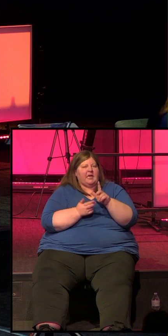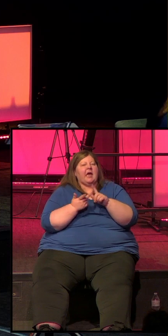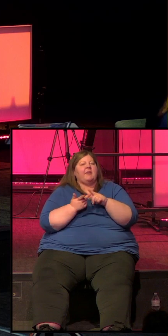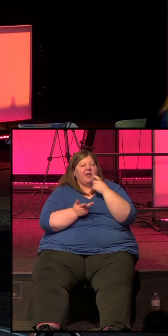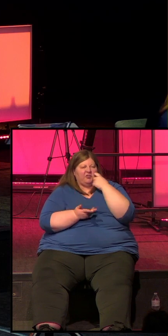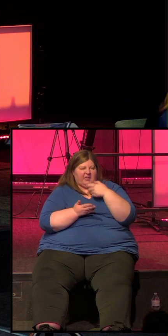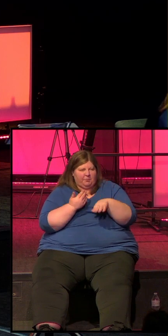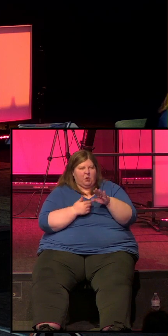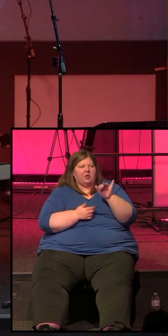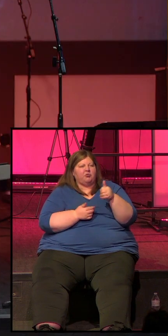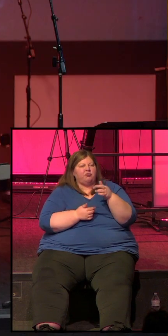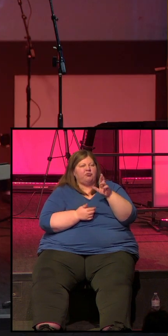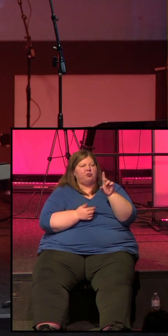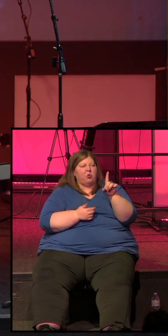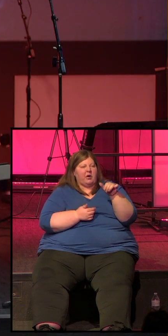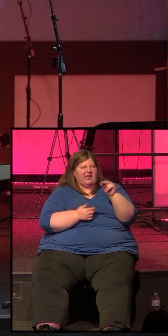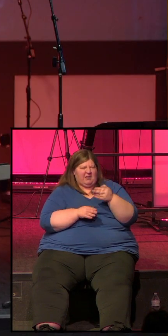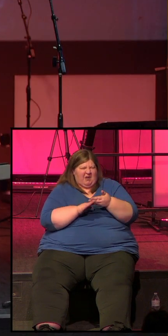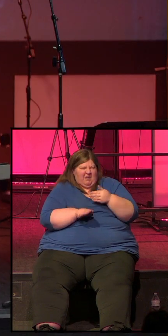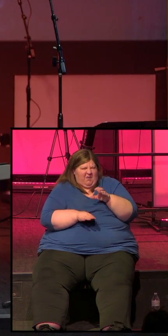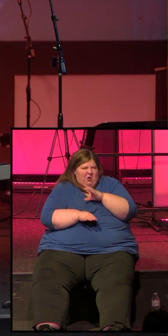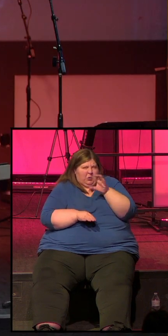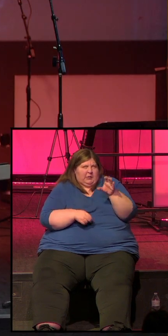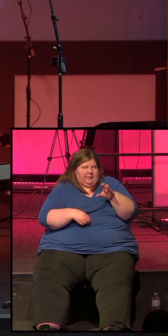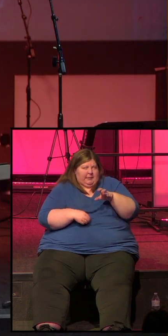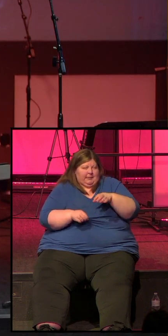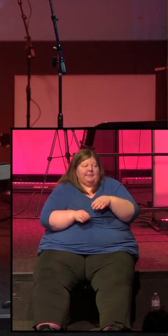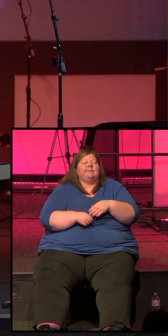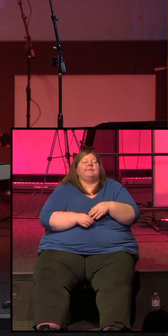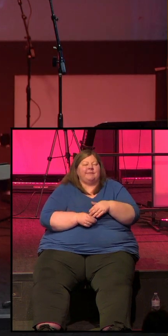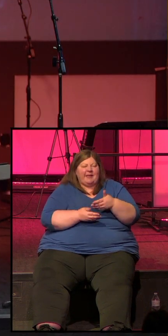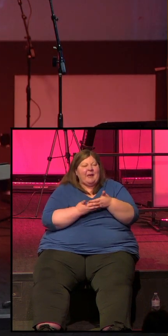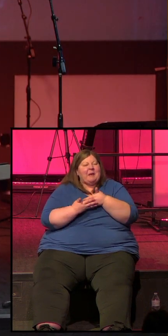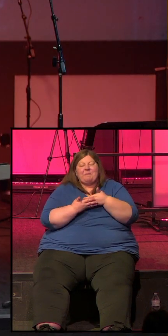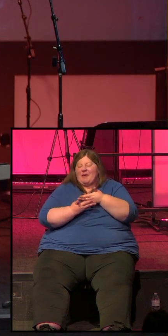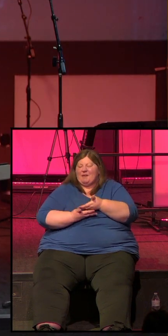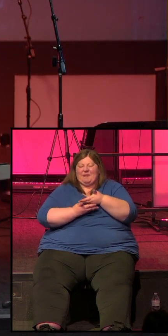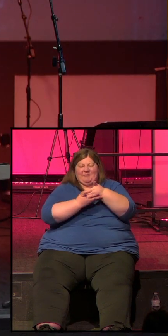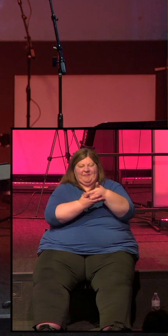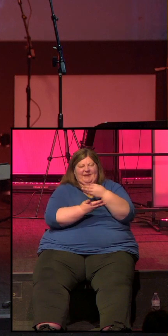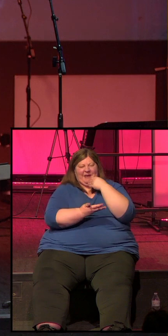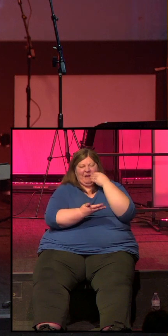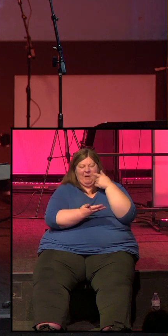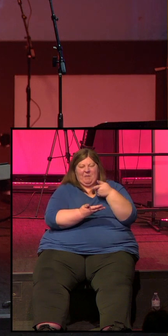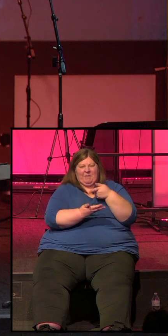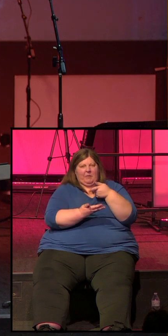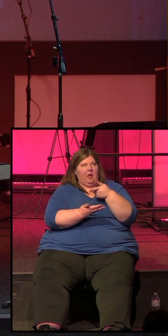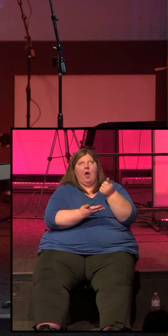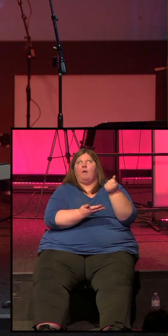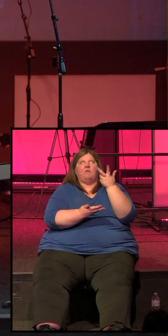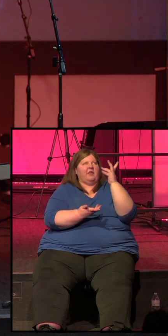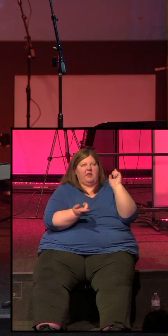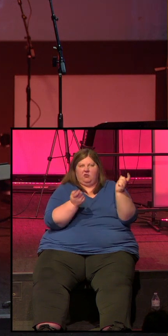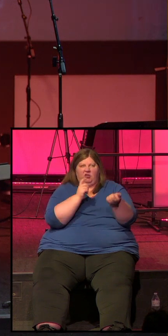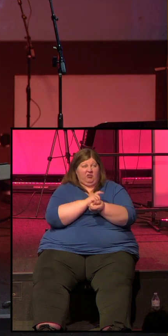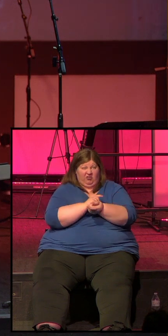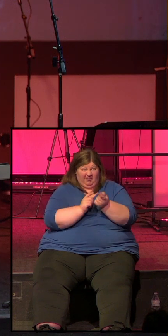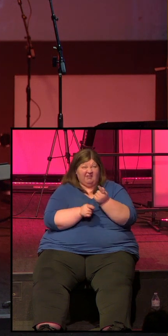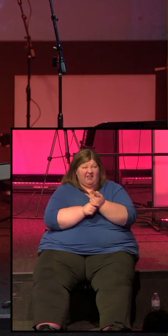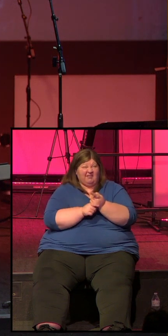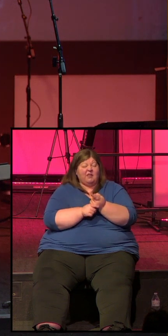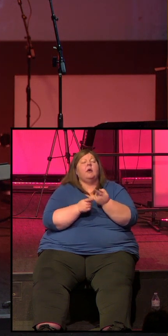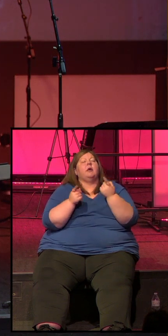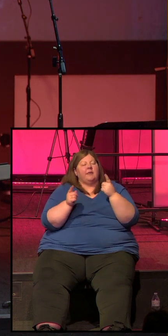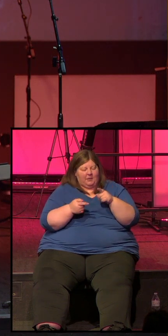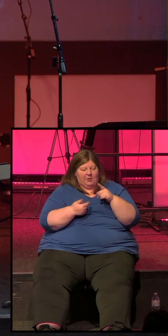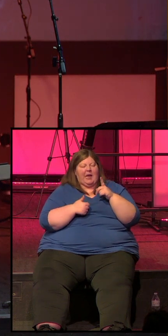just had him in December, a couple days before Christmas. So isn't it true when you bring home a child for the very first time, it changes everything? That's what happened when we